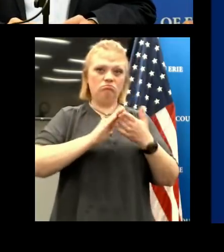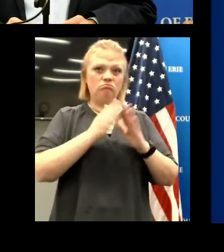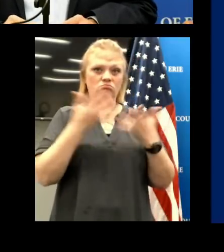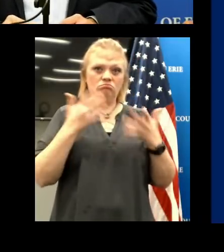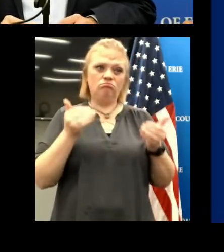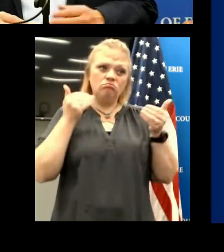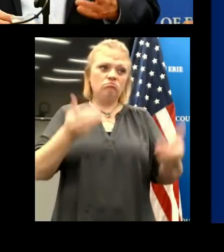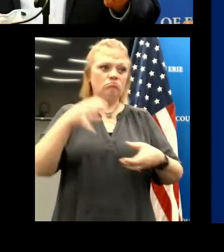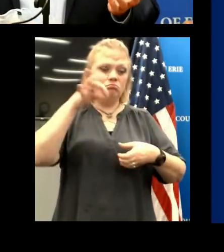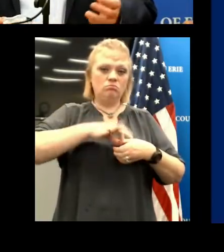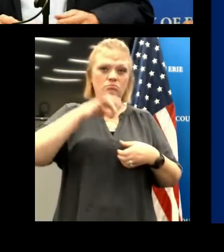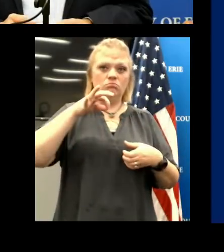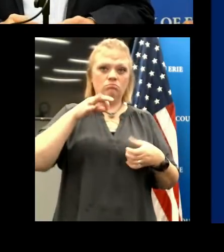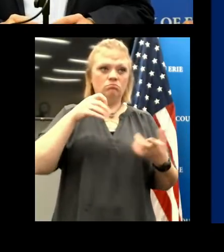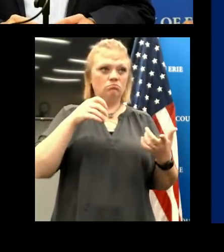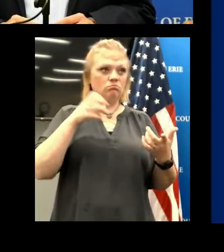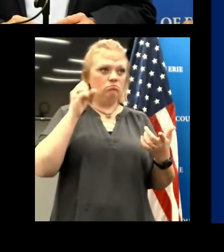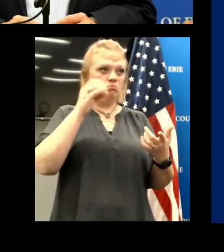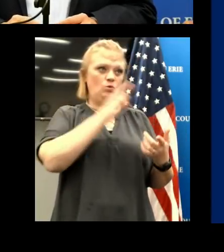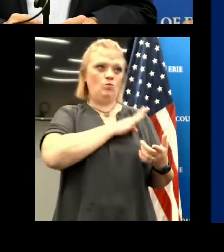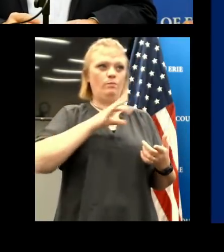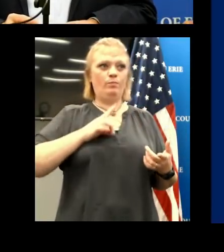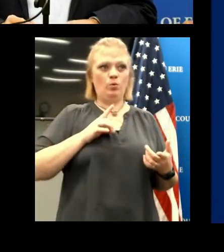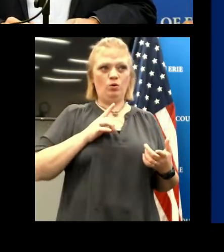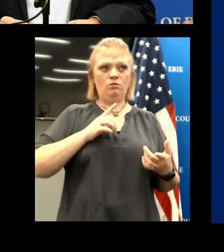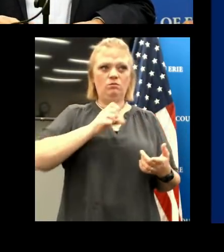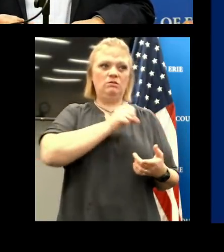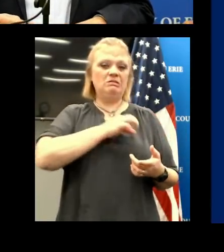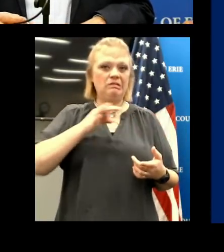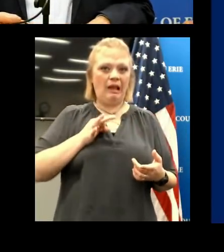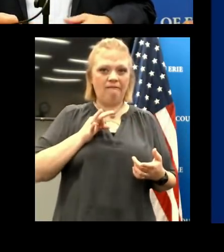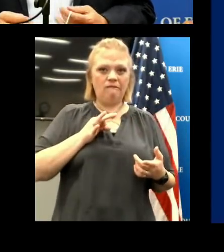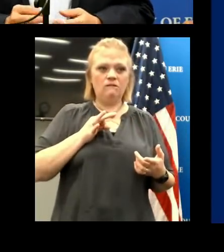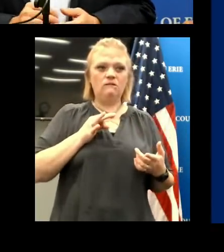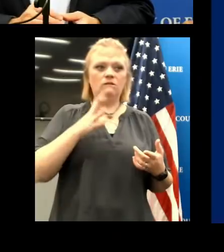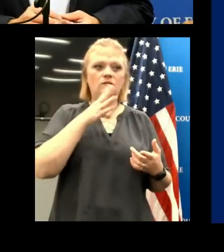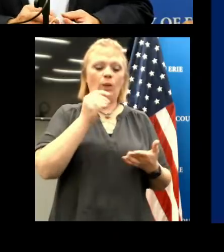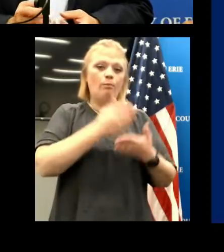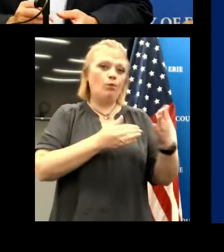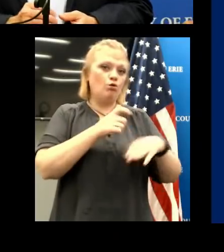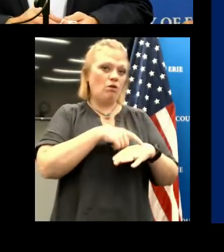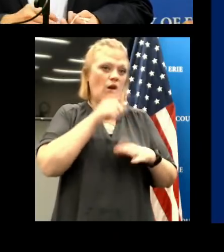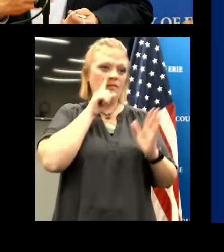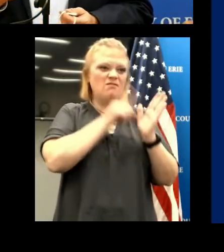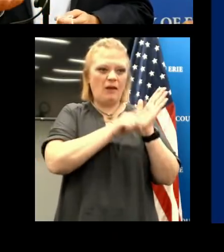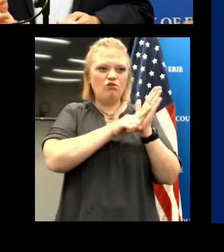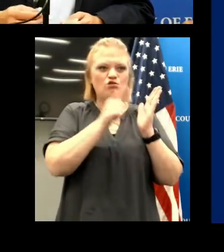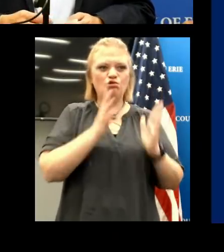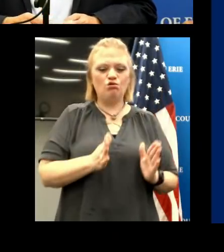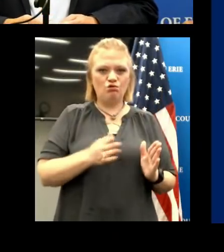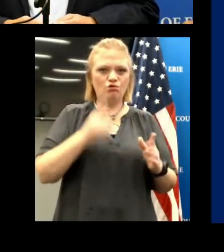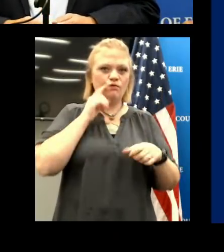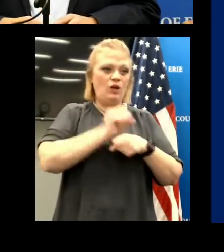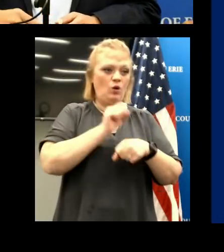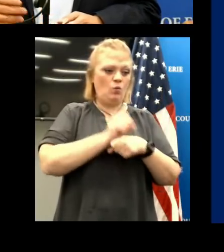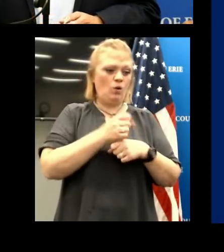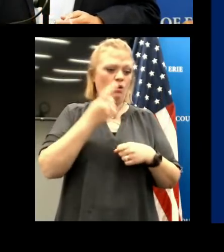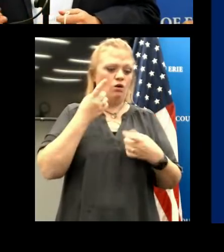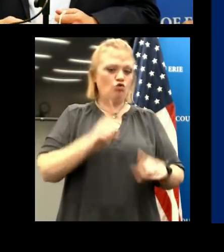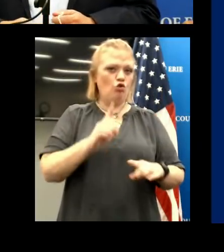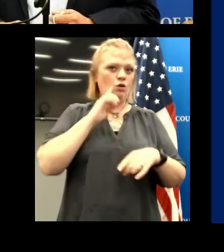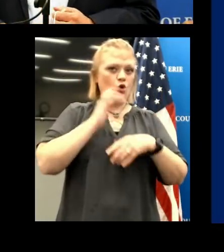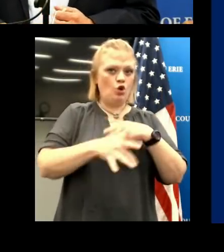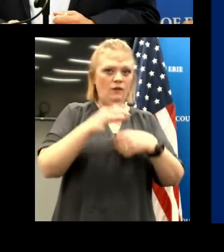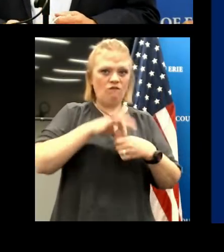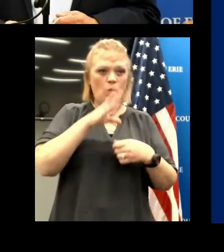voted, and it certainly is a testament to the Board of Election staff, as well as the part-time elections inspectors who worked during early voting, as